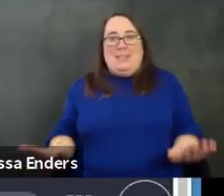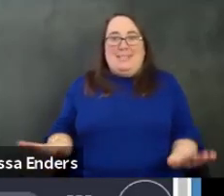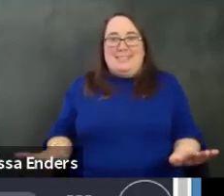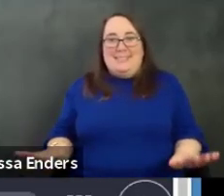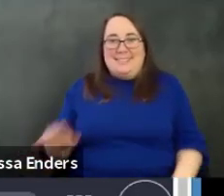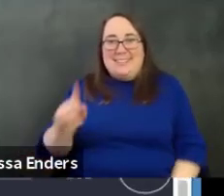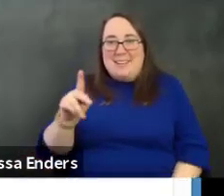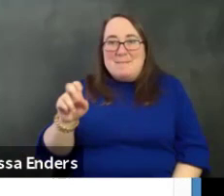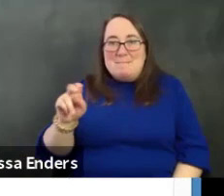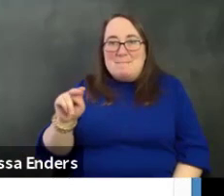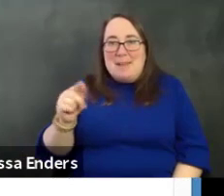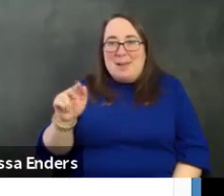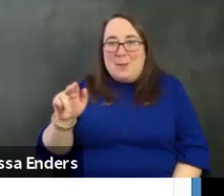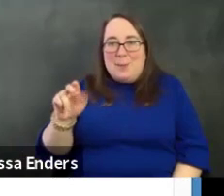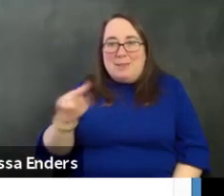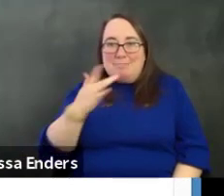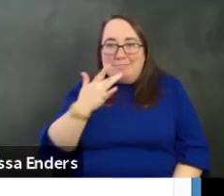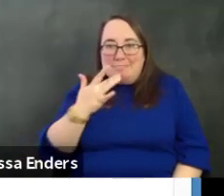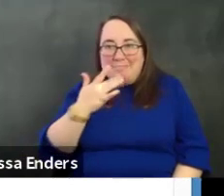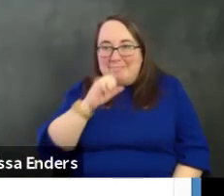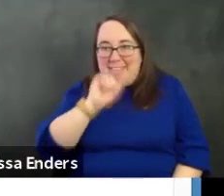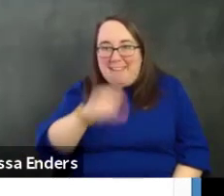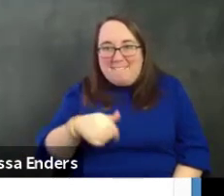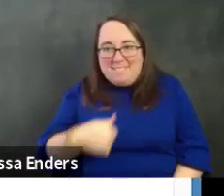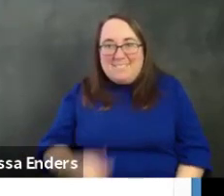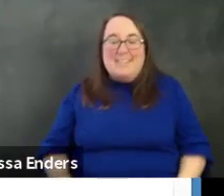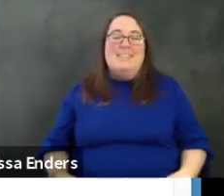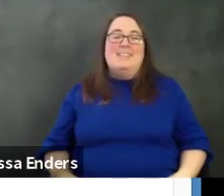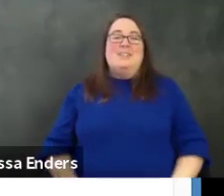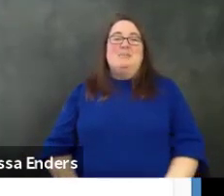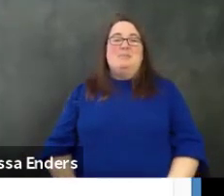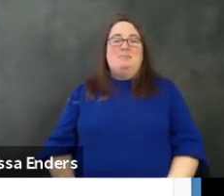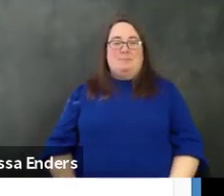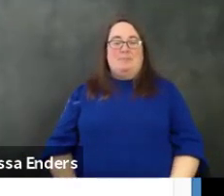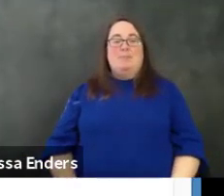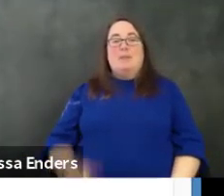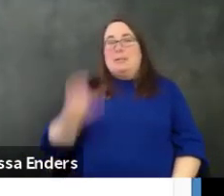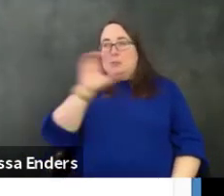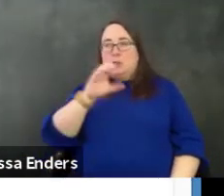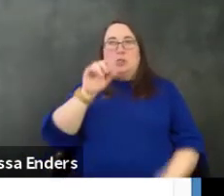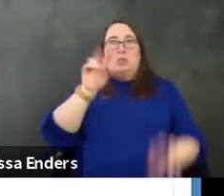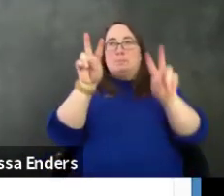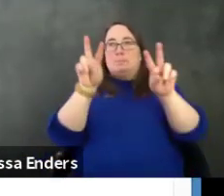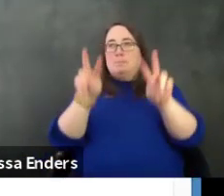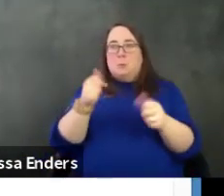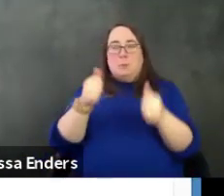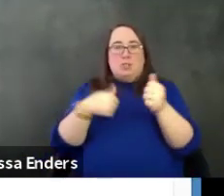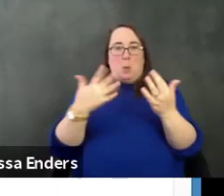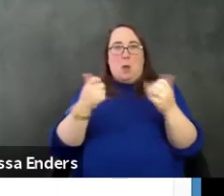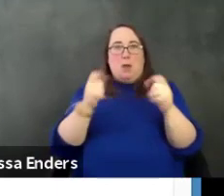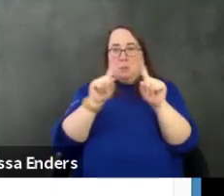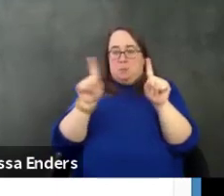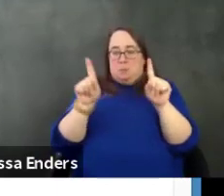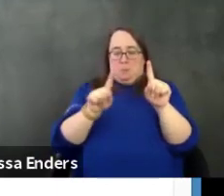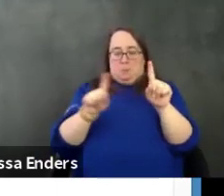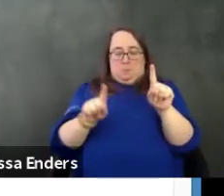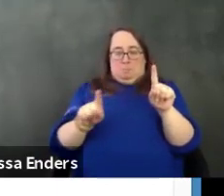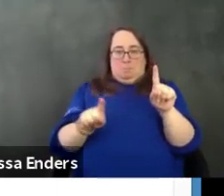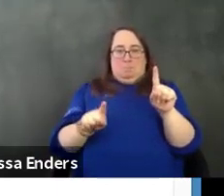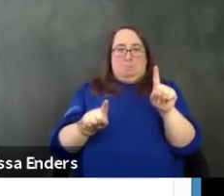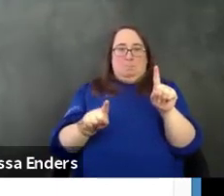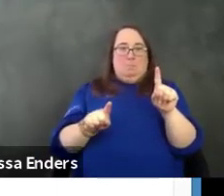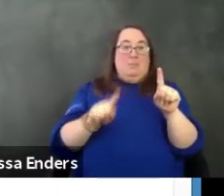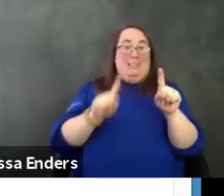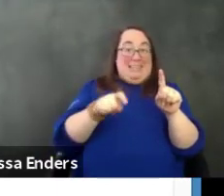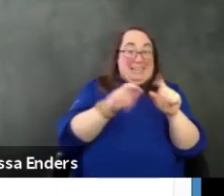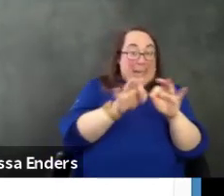love penguins, okay? So I can go in and I can search for the one that I want. On the left-hand side, I can choose, do I need something with closed